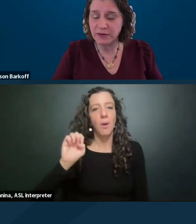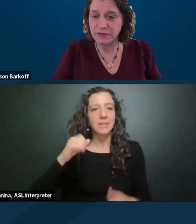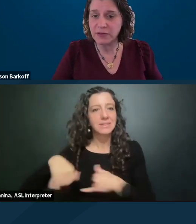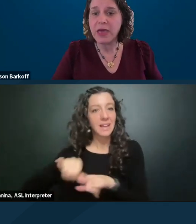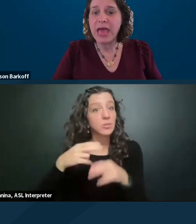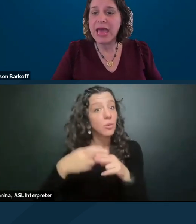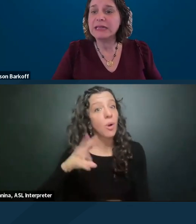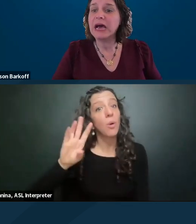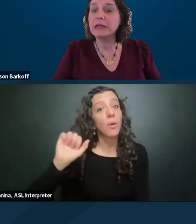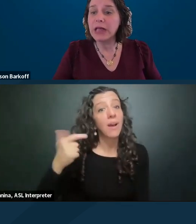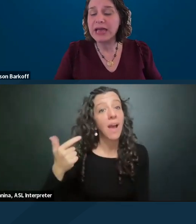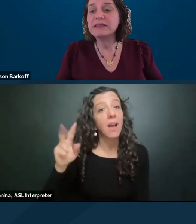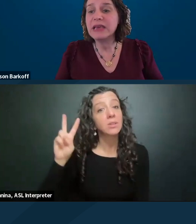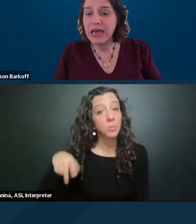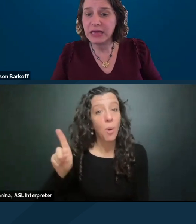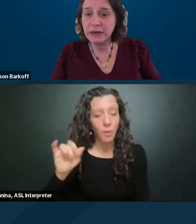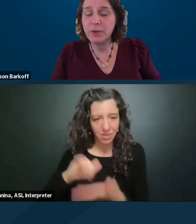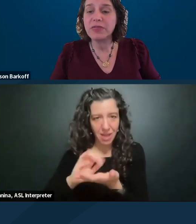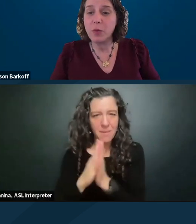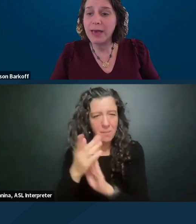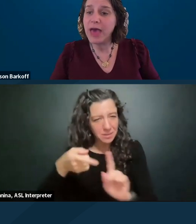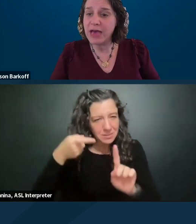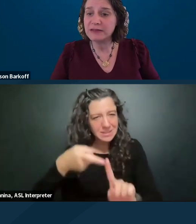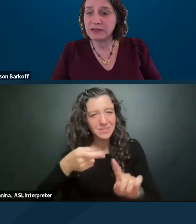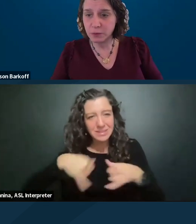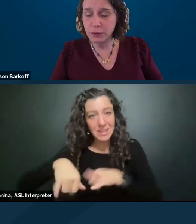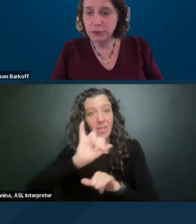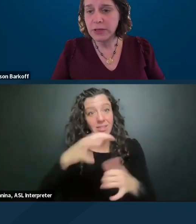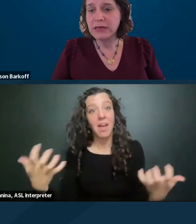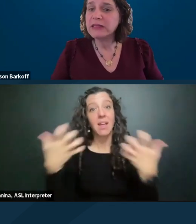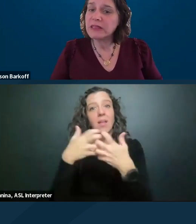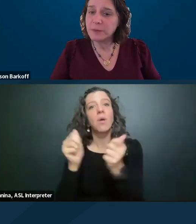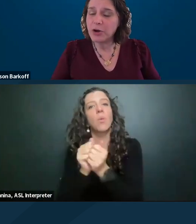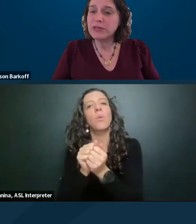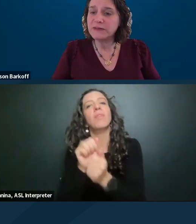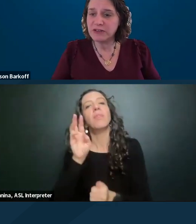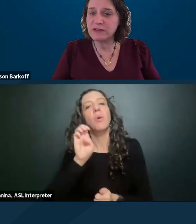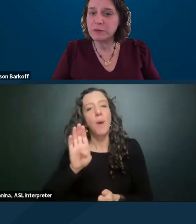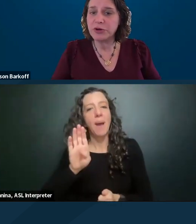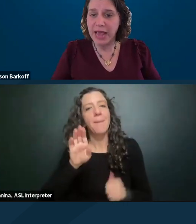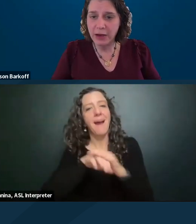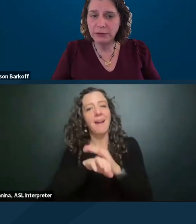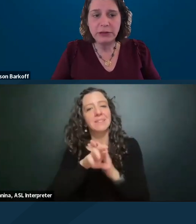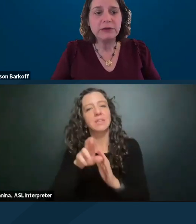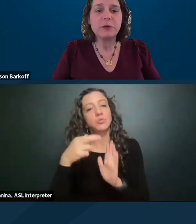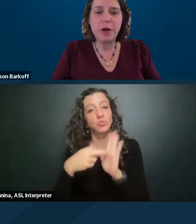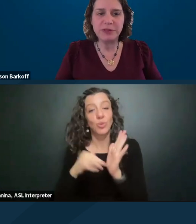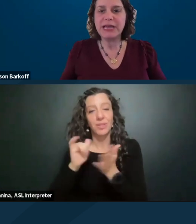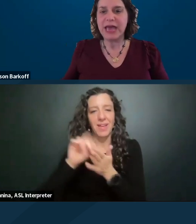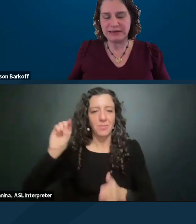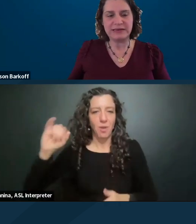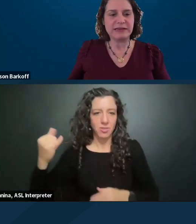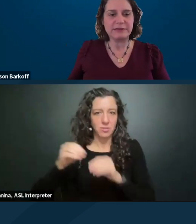specific standards, and aligns again with the web access rule that the Department of Justice put out